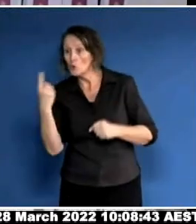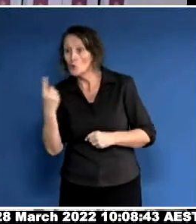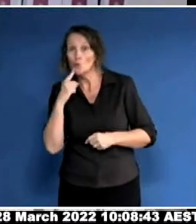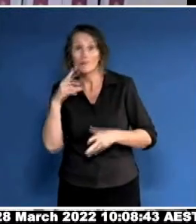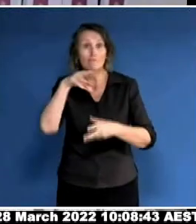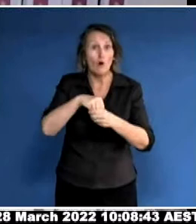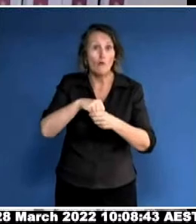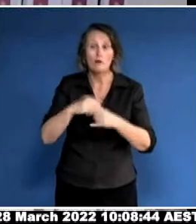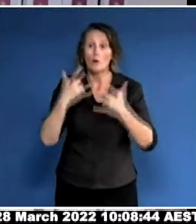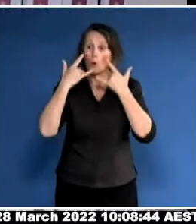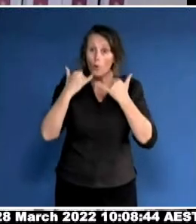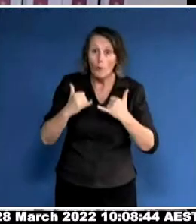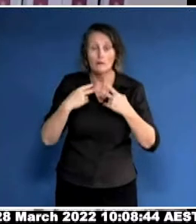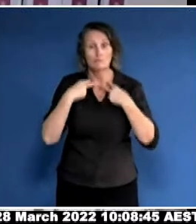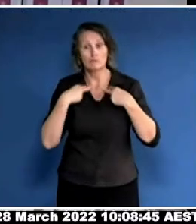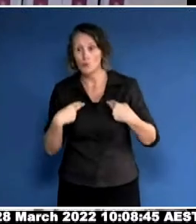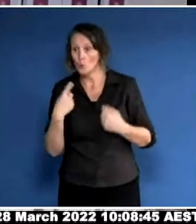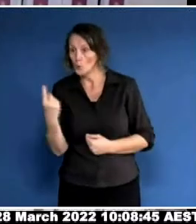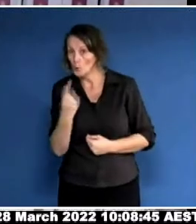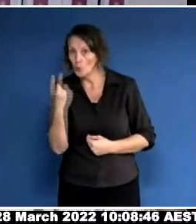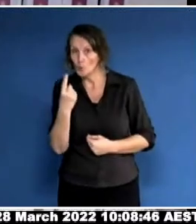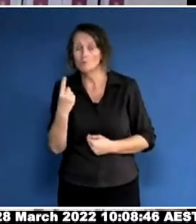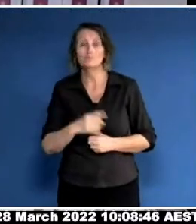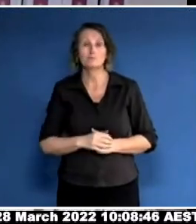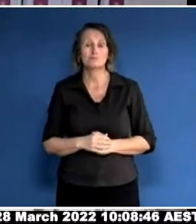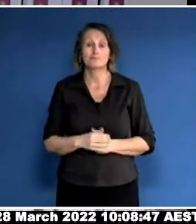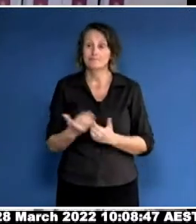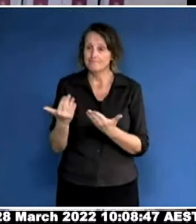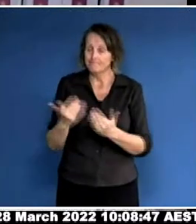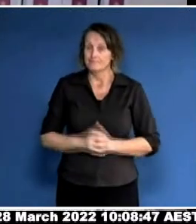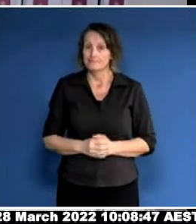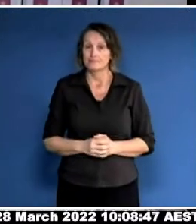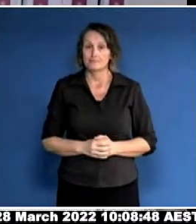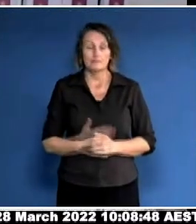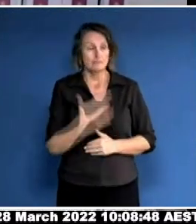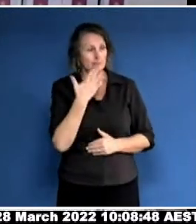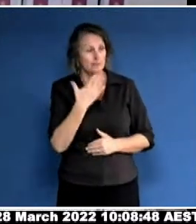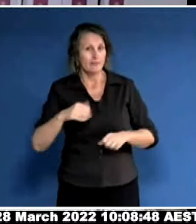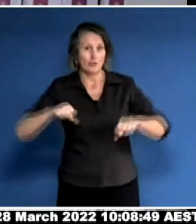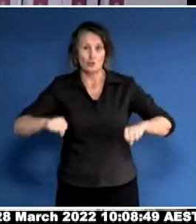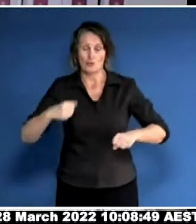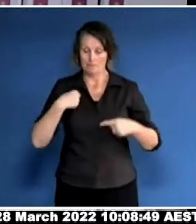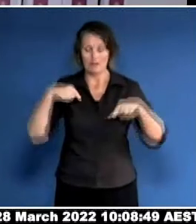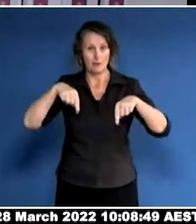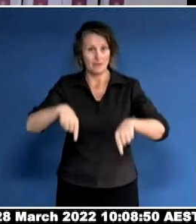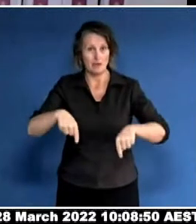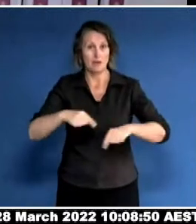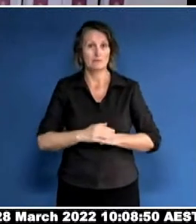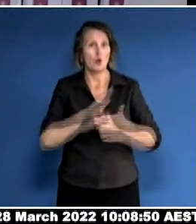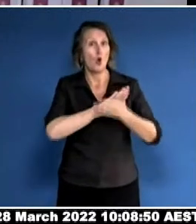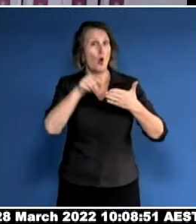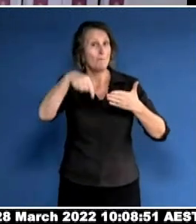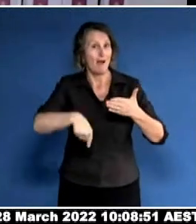have been given leave to appear at this hearing. Thank you, Chair. I appear in the Hobart hearing room with